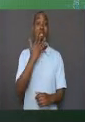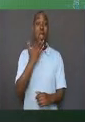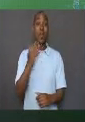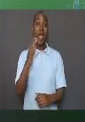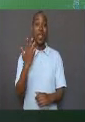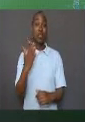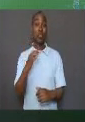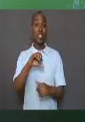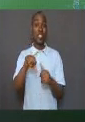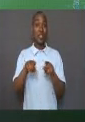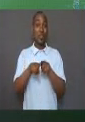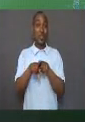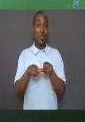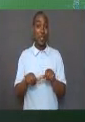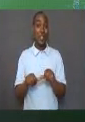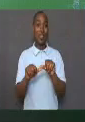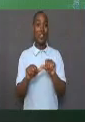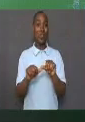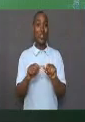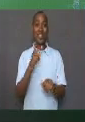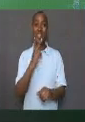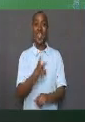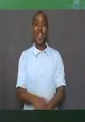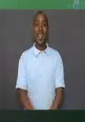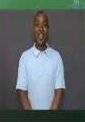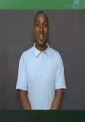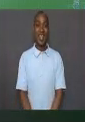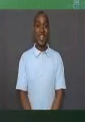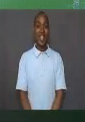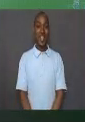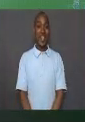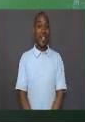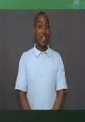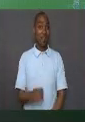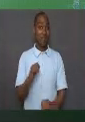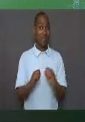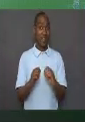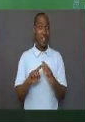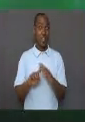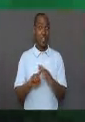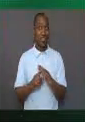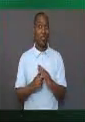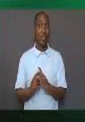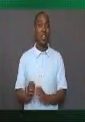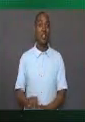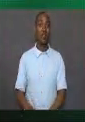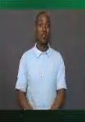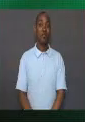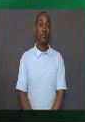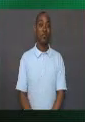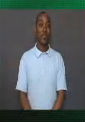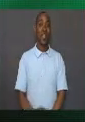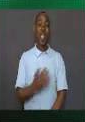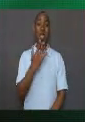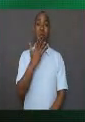of blood. If you are prepared, we will begin. A